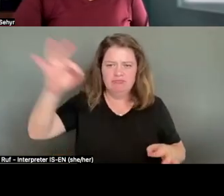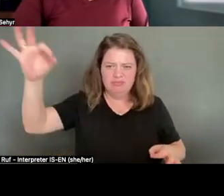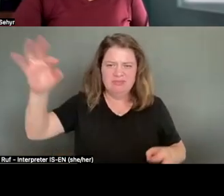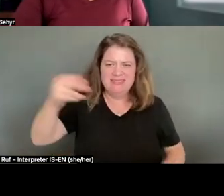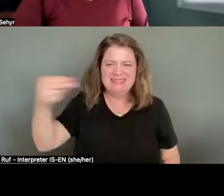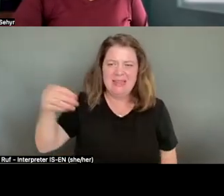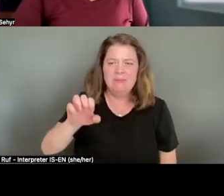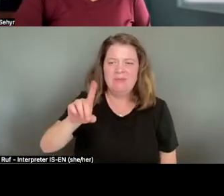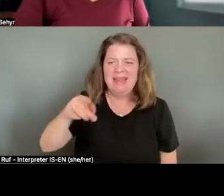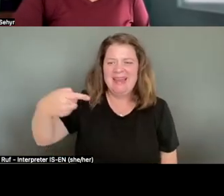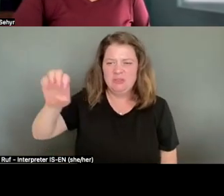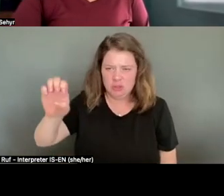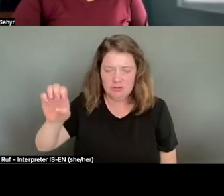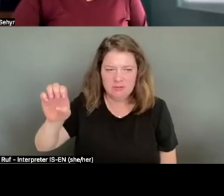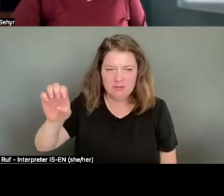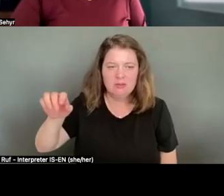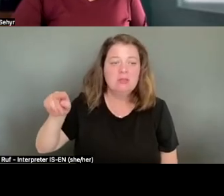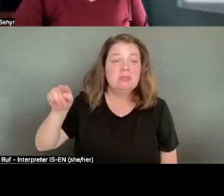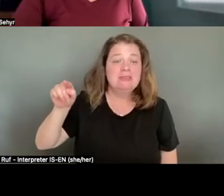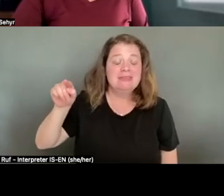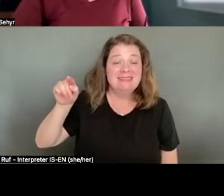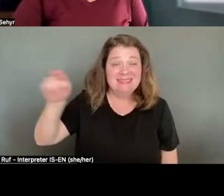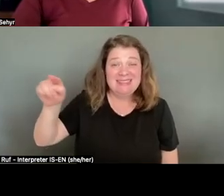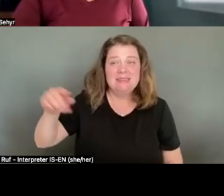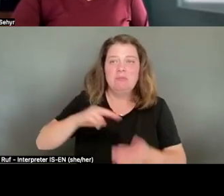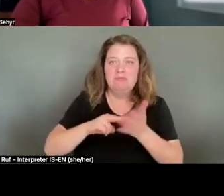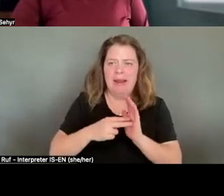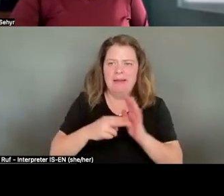the edges basically were a reflection of this associative strength